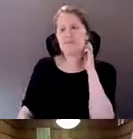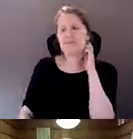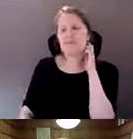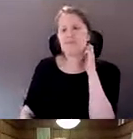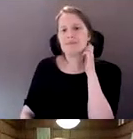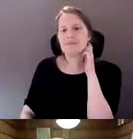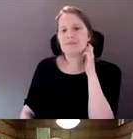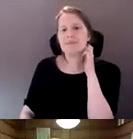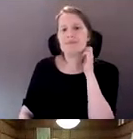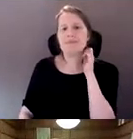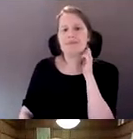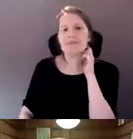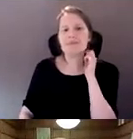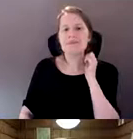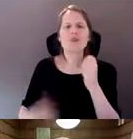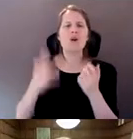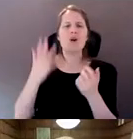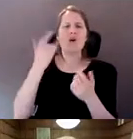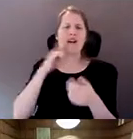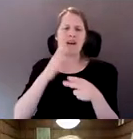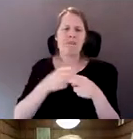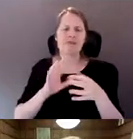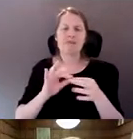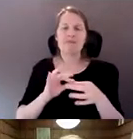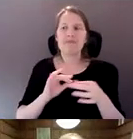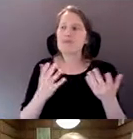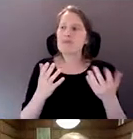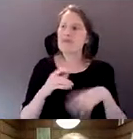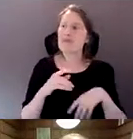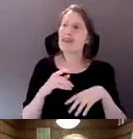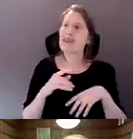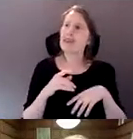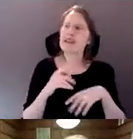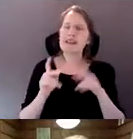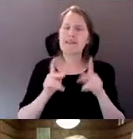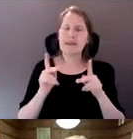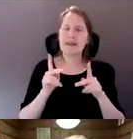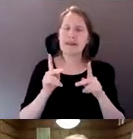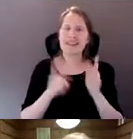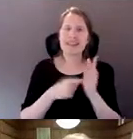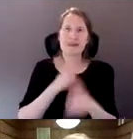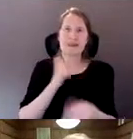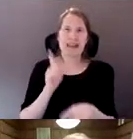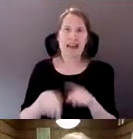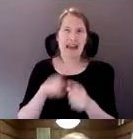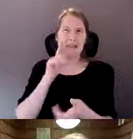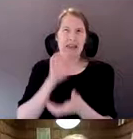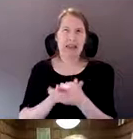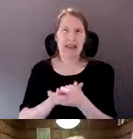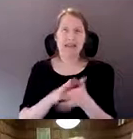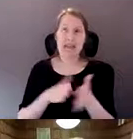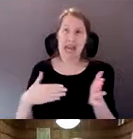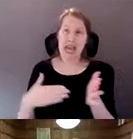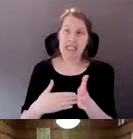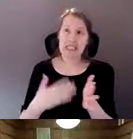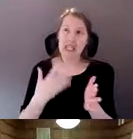So I bring this up as an example because people often find it very difficult to believe that anti-Judaism can really